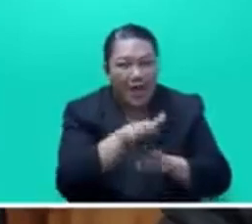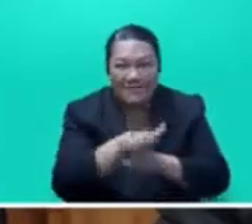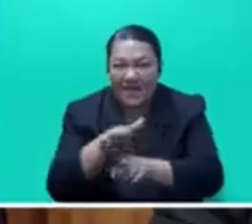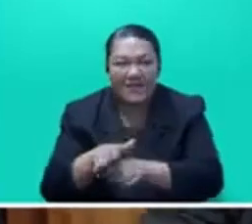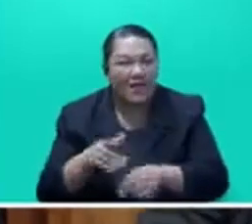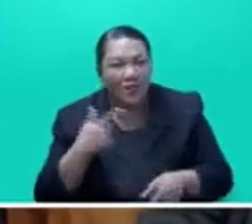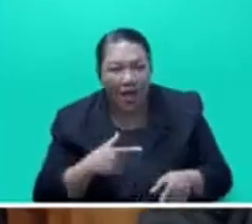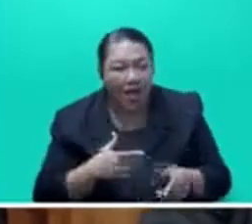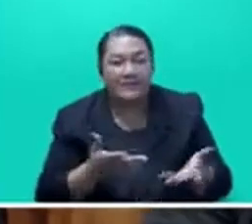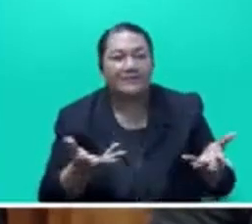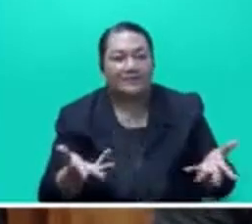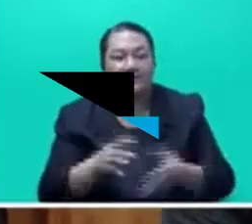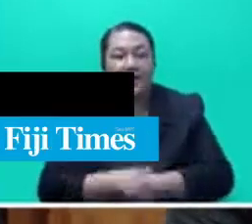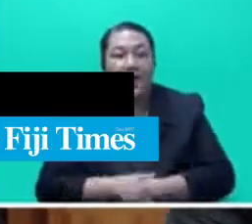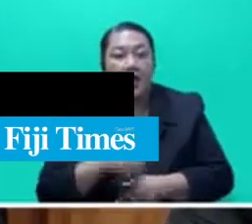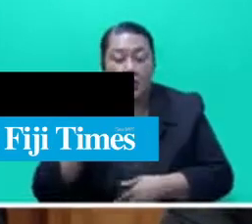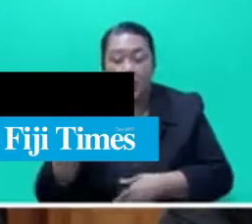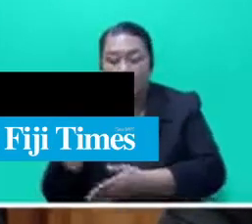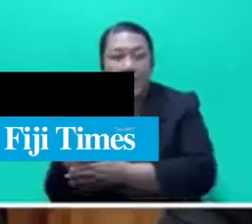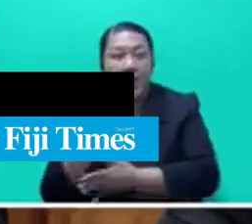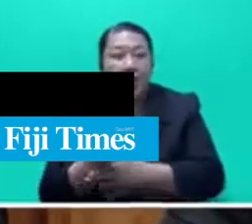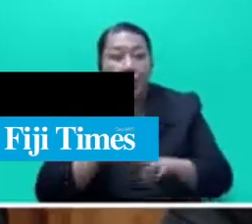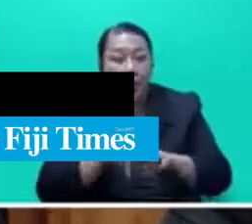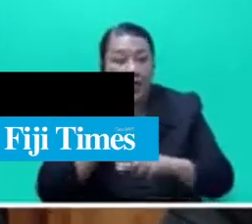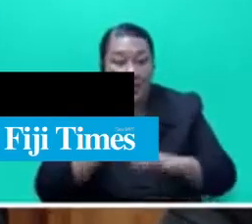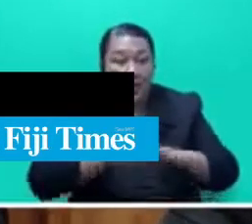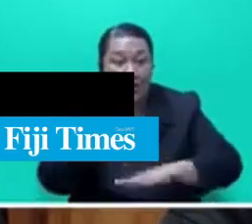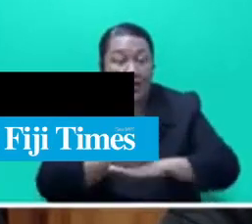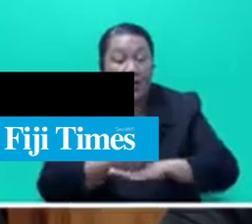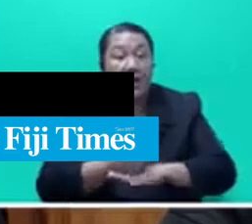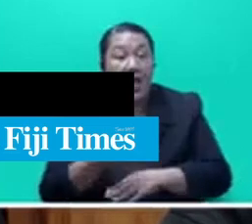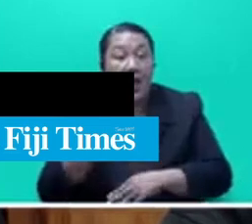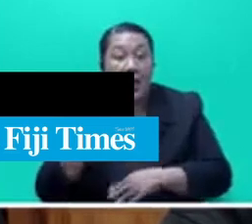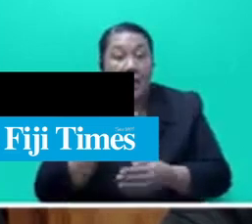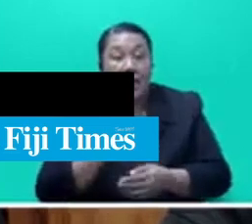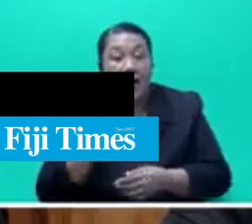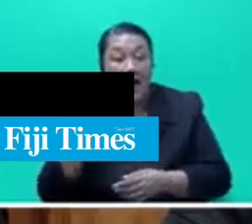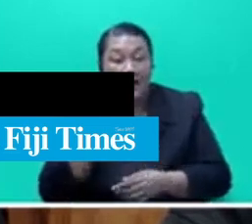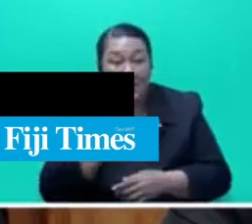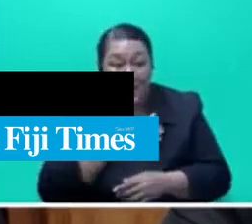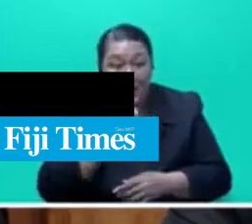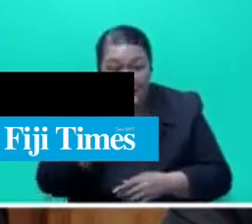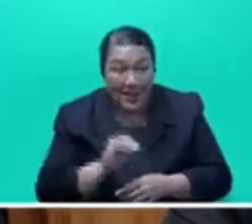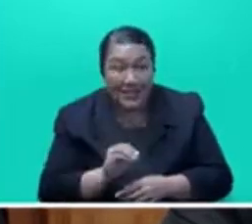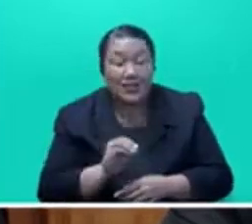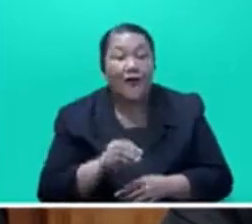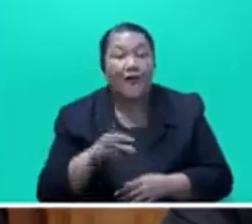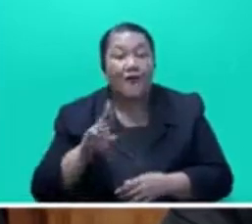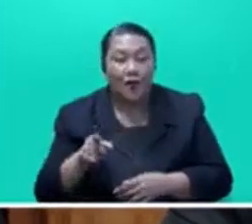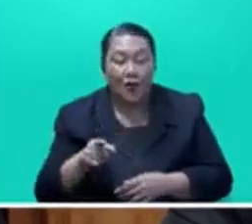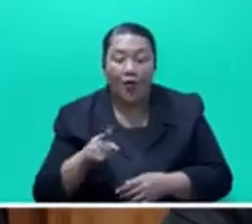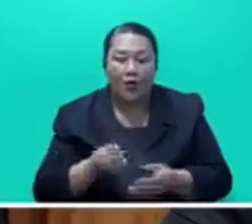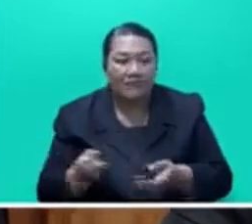Mr. Speaker, so we are relying on the Water Authority to produce 110% of design capacity from the two 40-year-old water